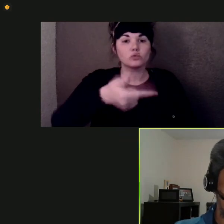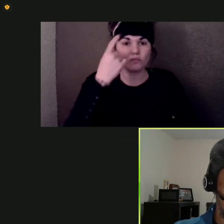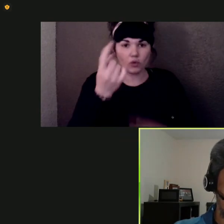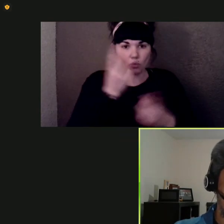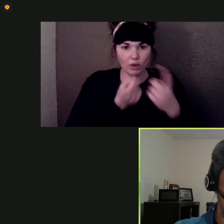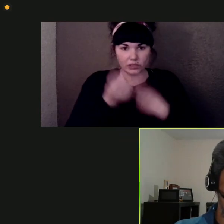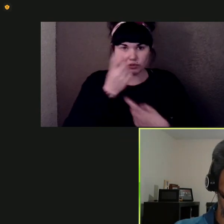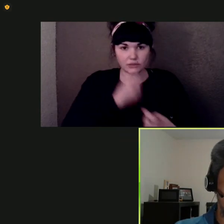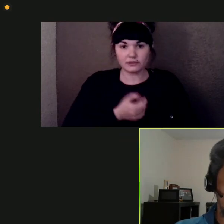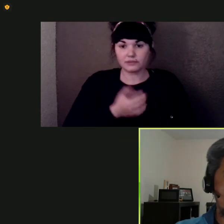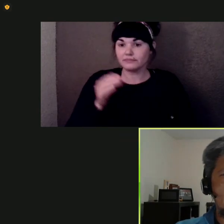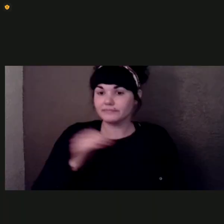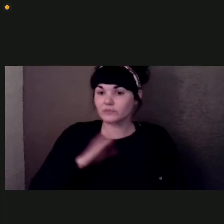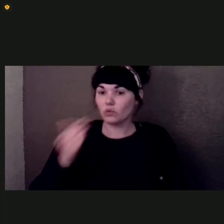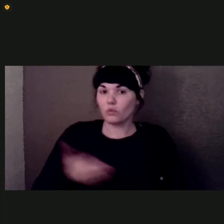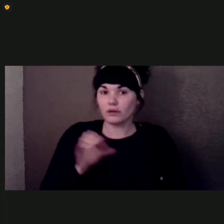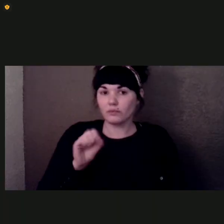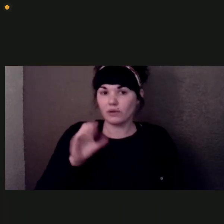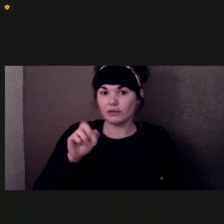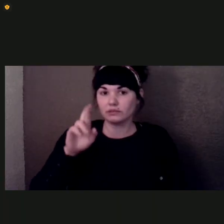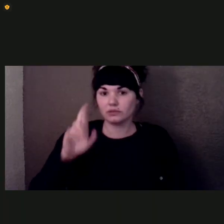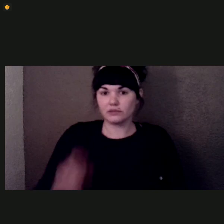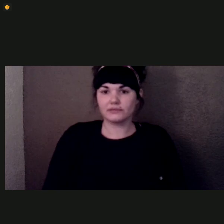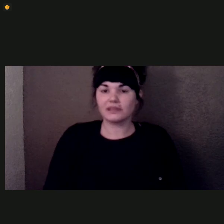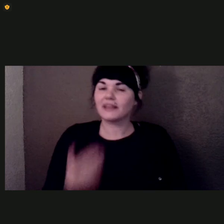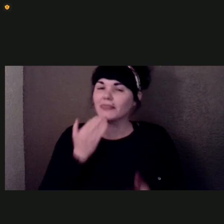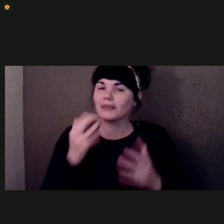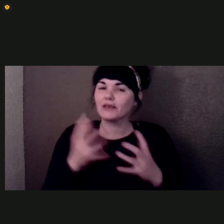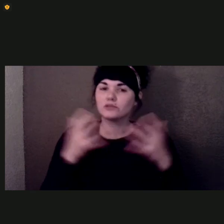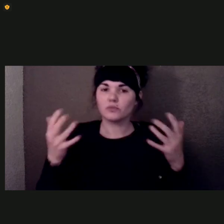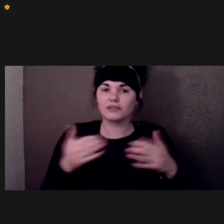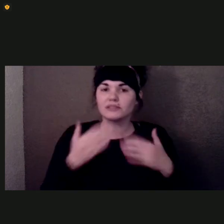Thank you for having me in your space.